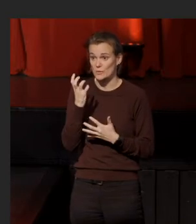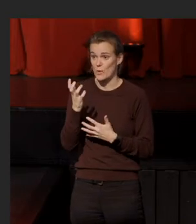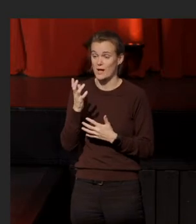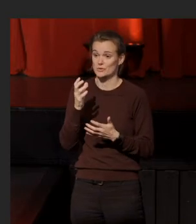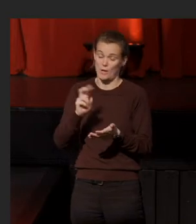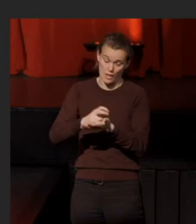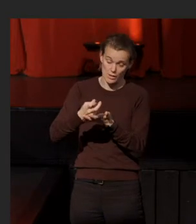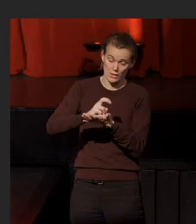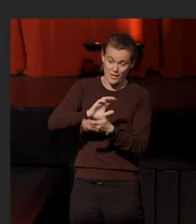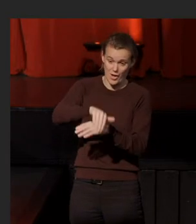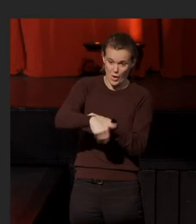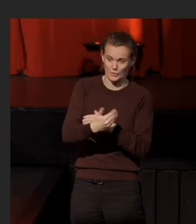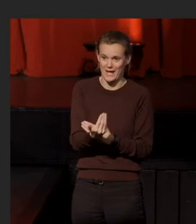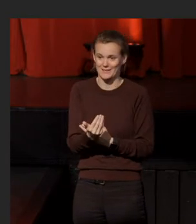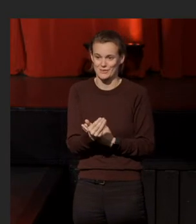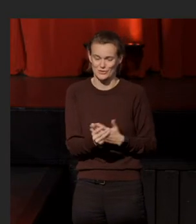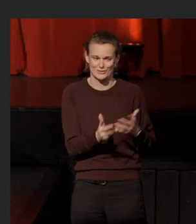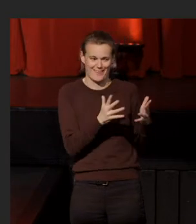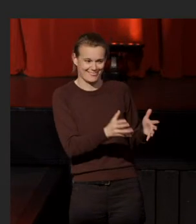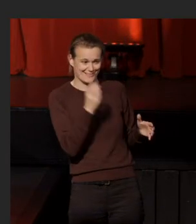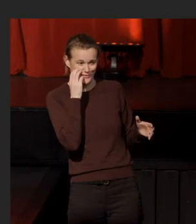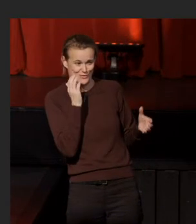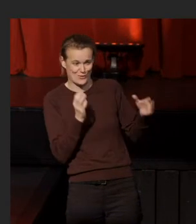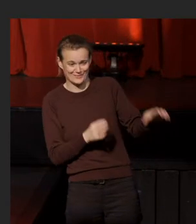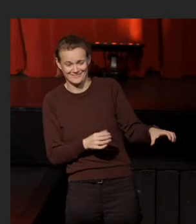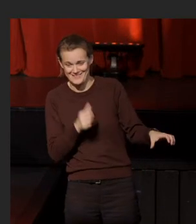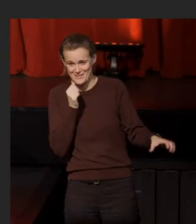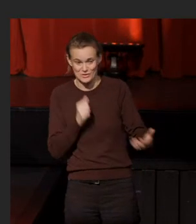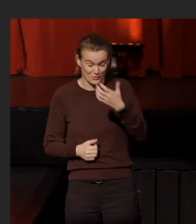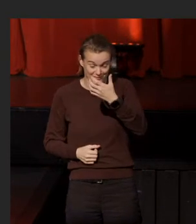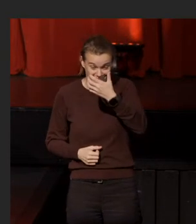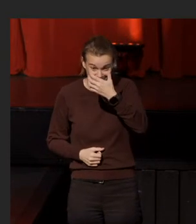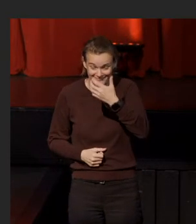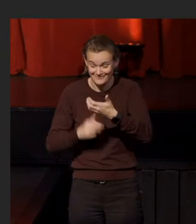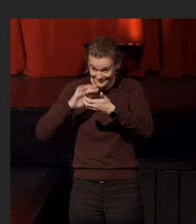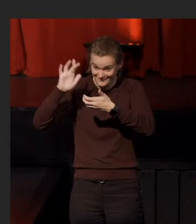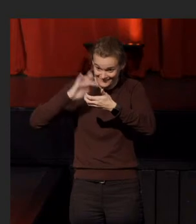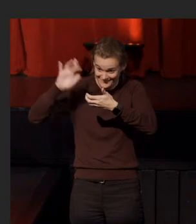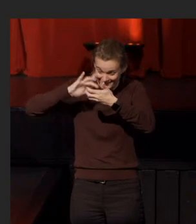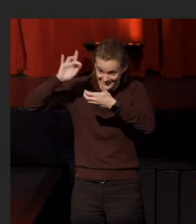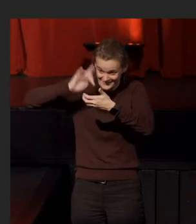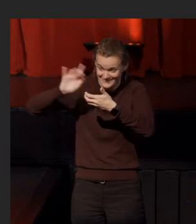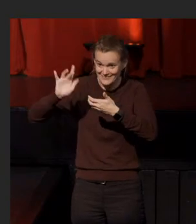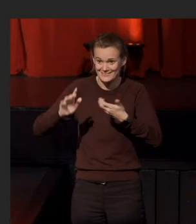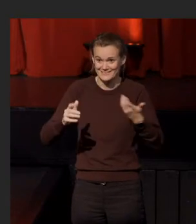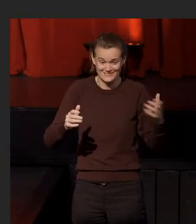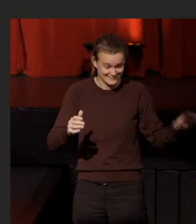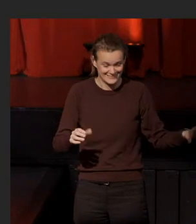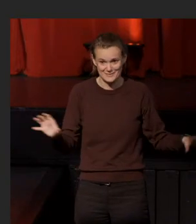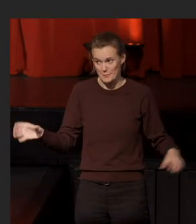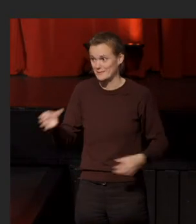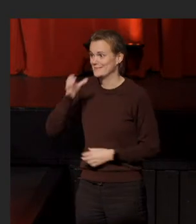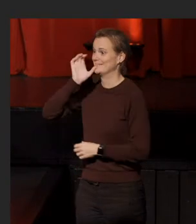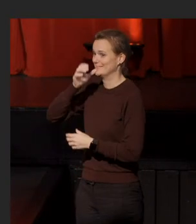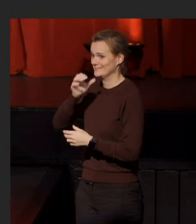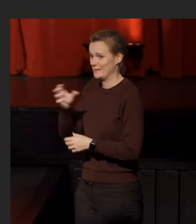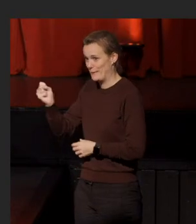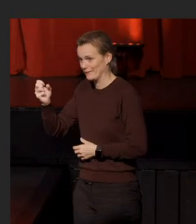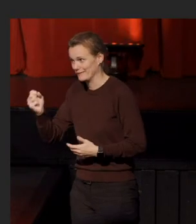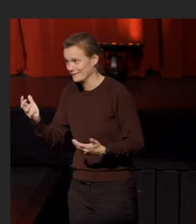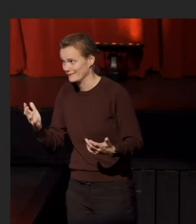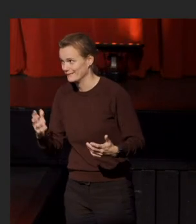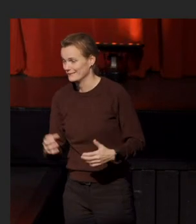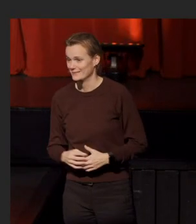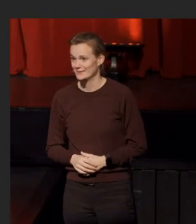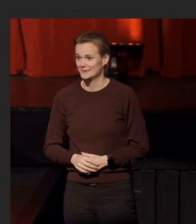That's like an old adage. Go have a glass of warm milk instead. And then you go back to sleep. But I, Yeah,